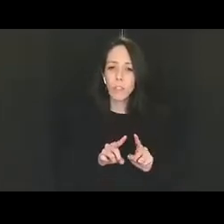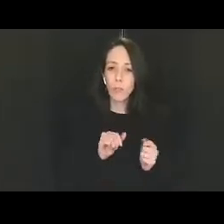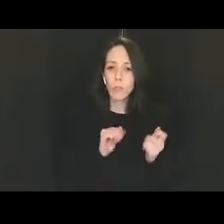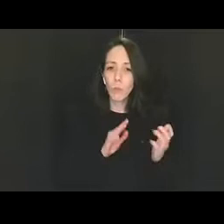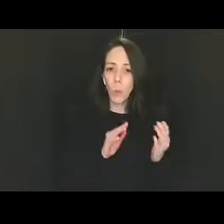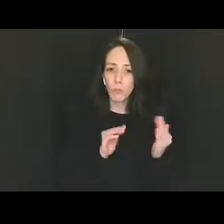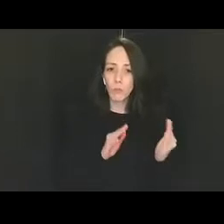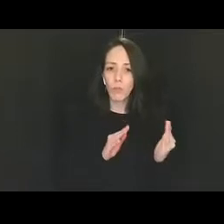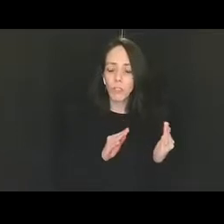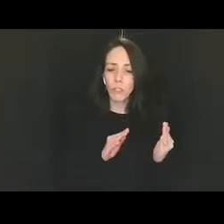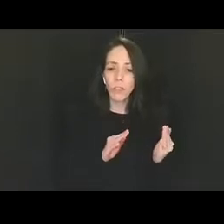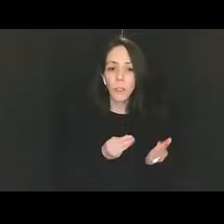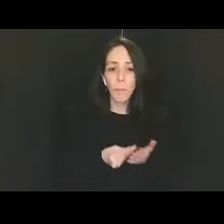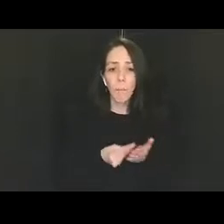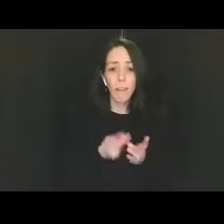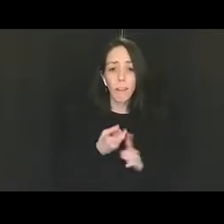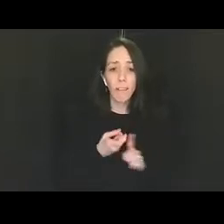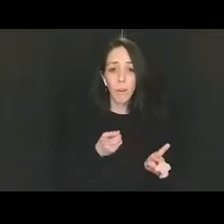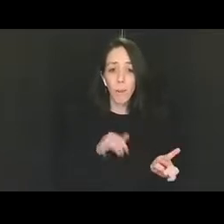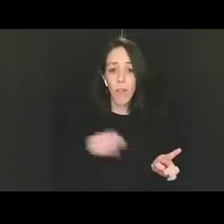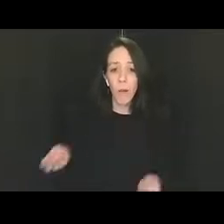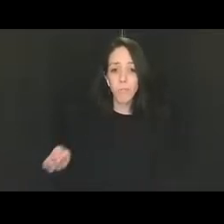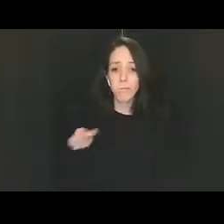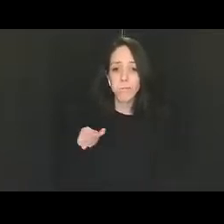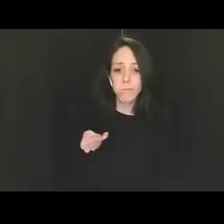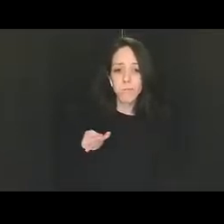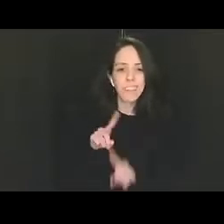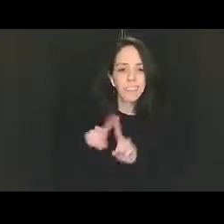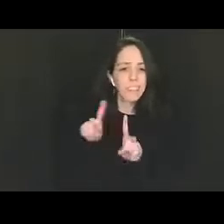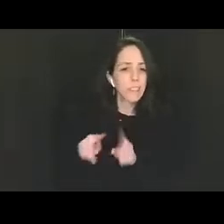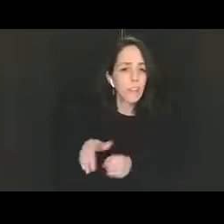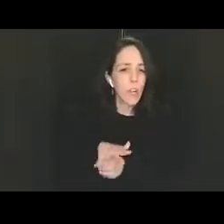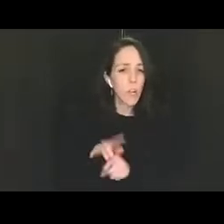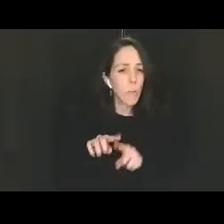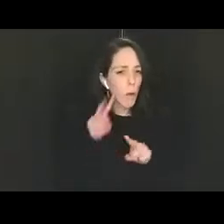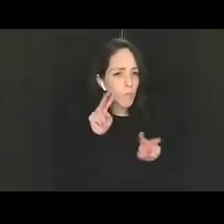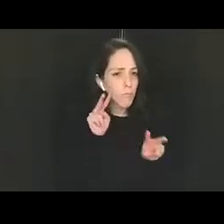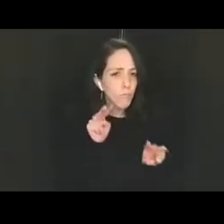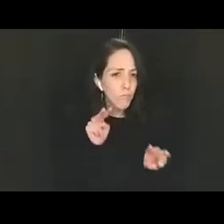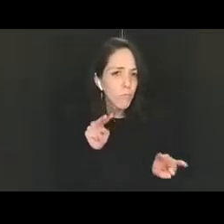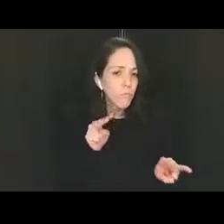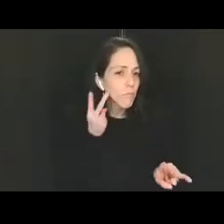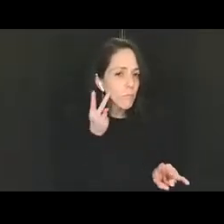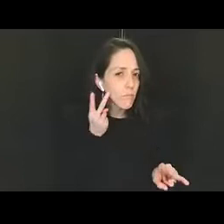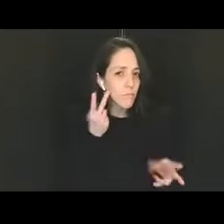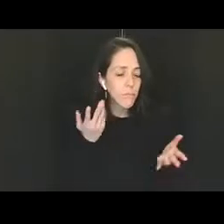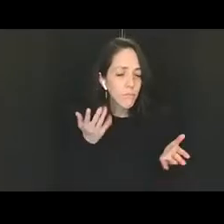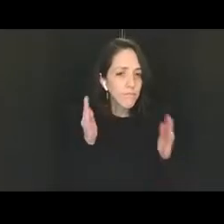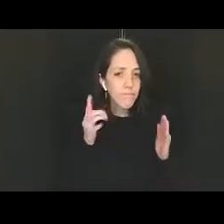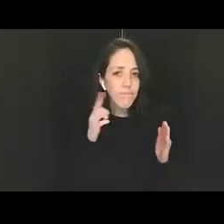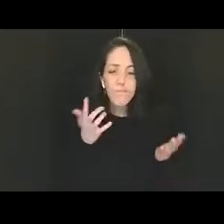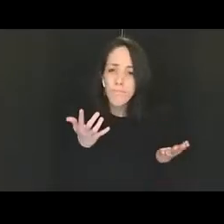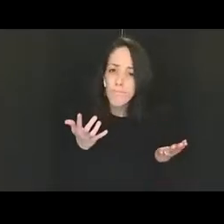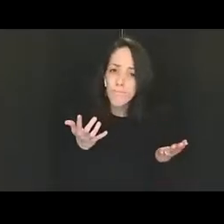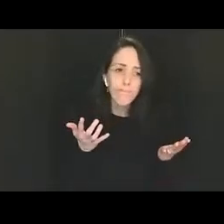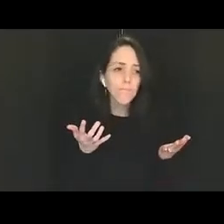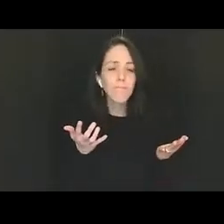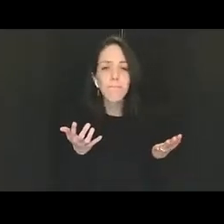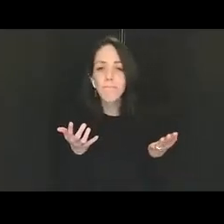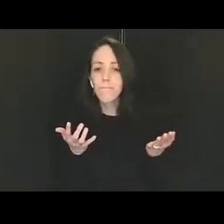comes in. But keep an eye on and pay attention to the MISTIP